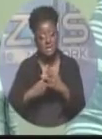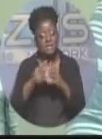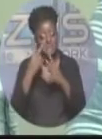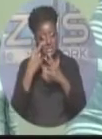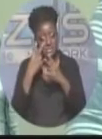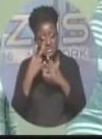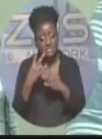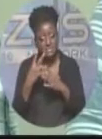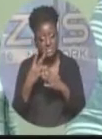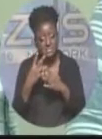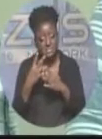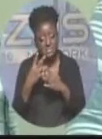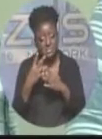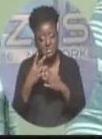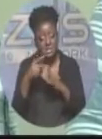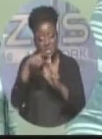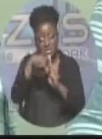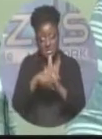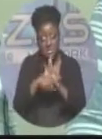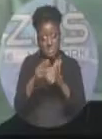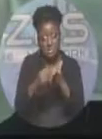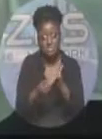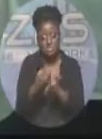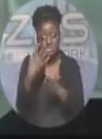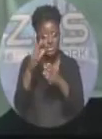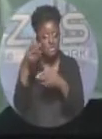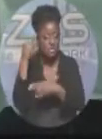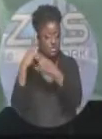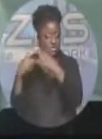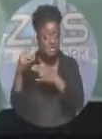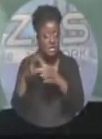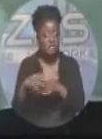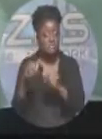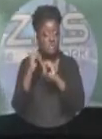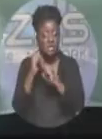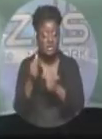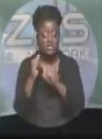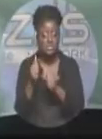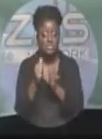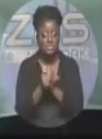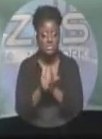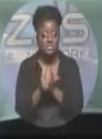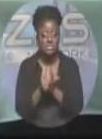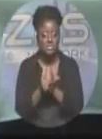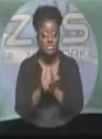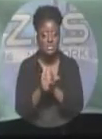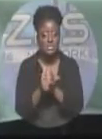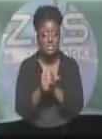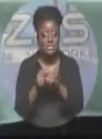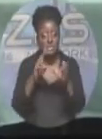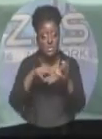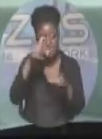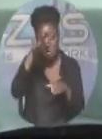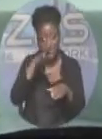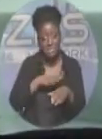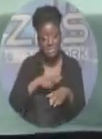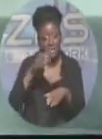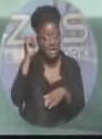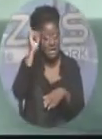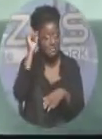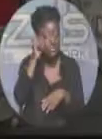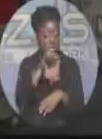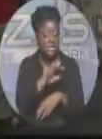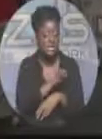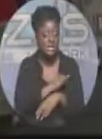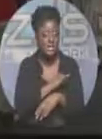rich history of our most beloved Junkanoo. Event Chairman Yvonne Ingram and JCNP Treasurer